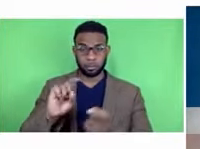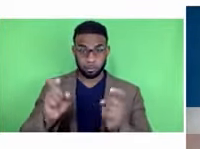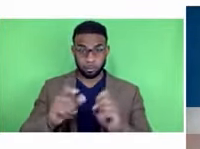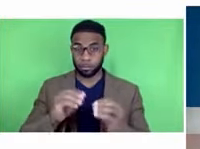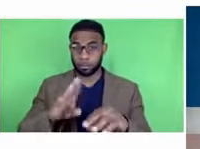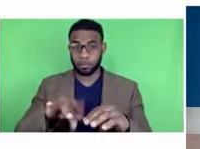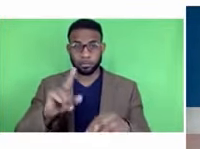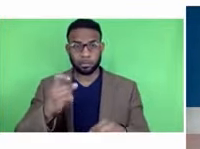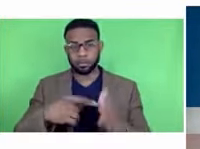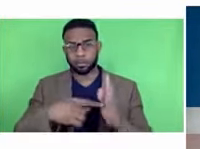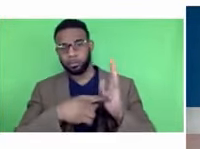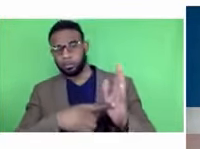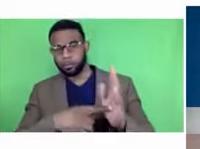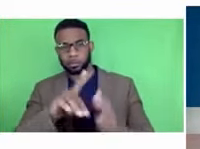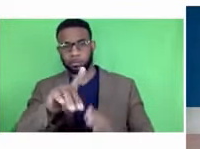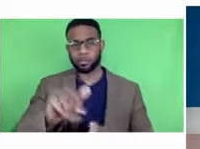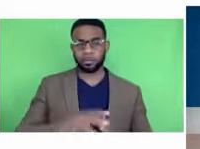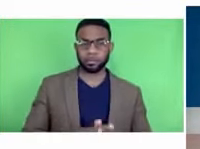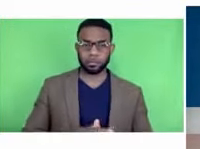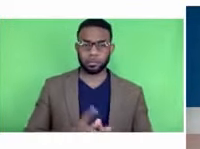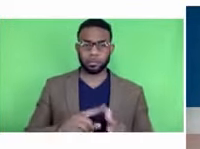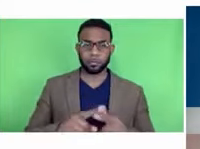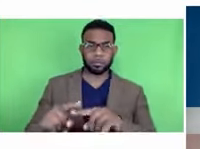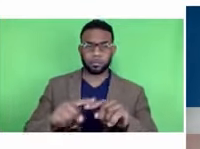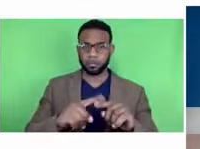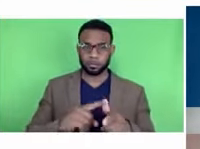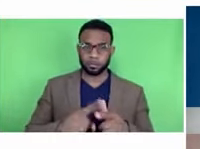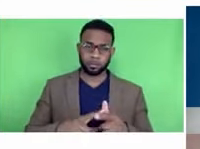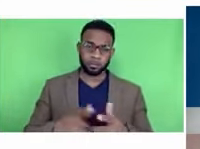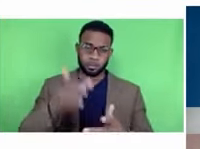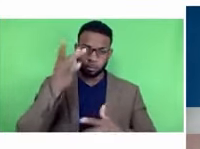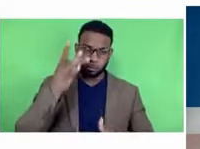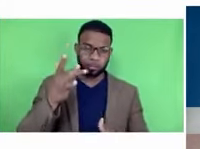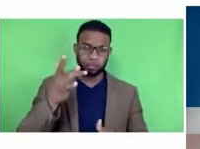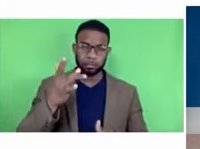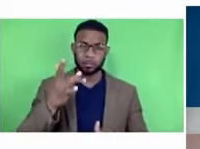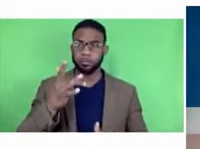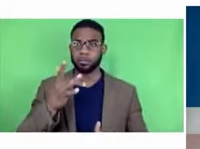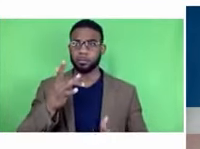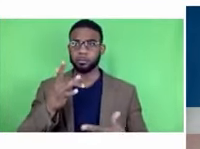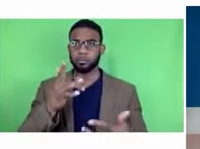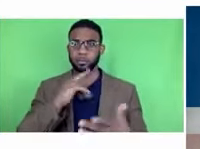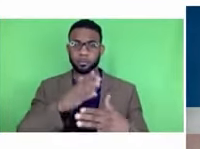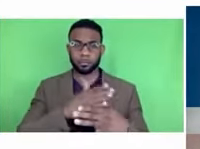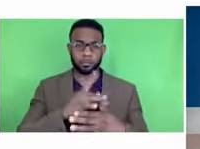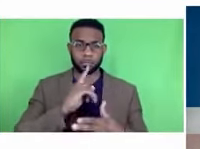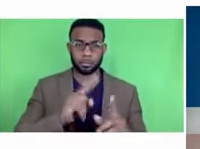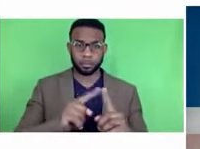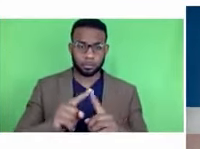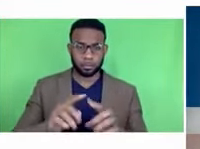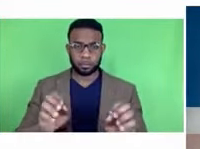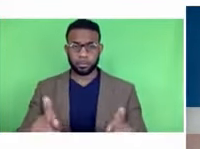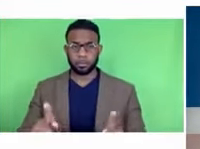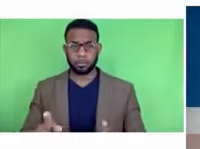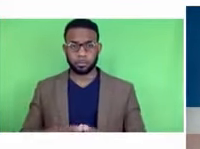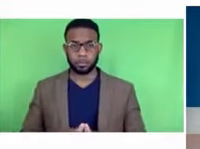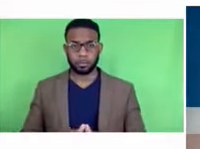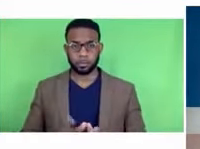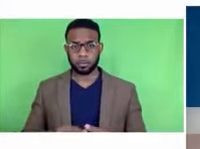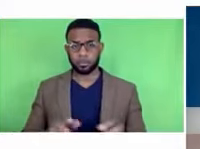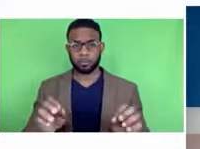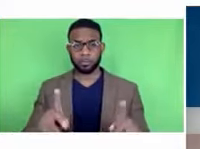just revealing a disability or a condition or an illness. Disclosure is also an opportunity, and it's an